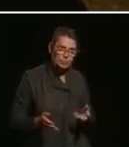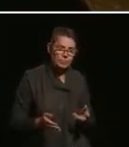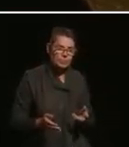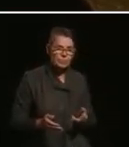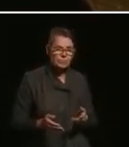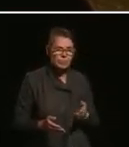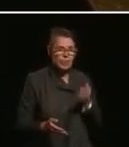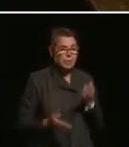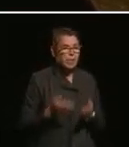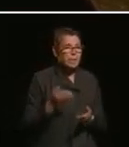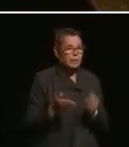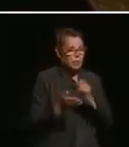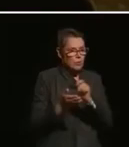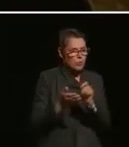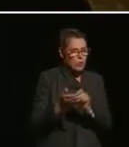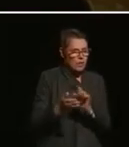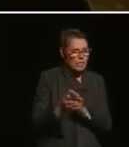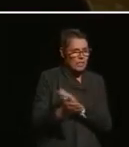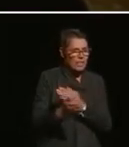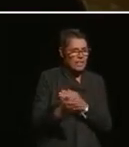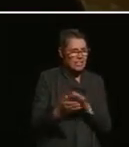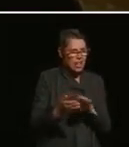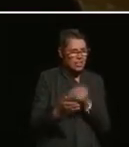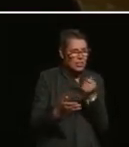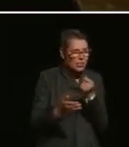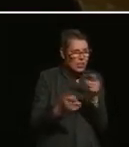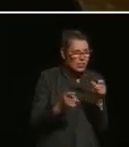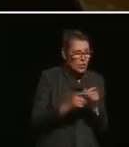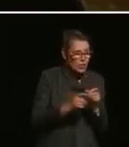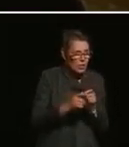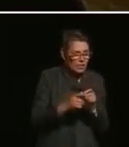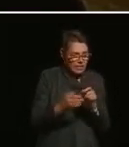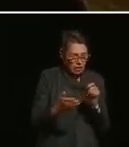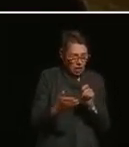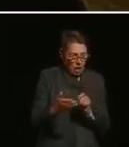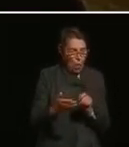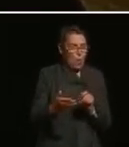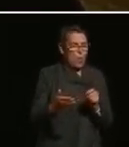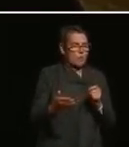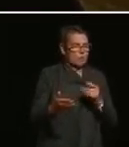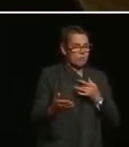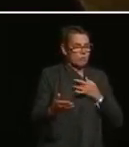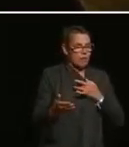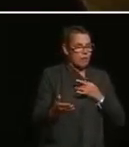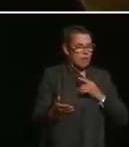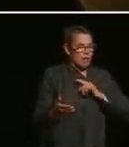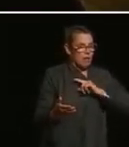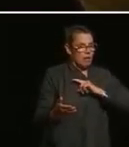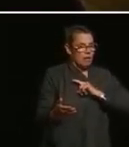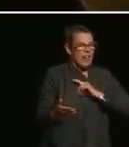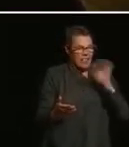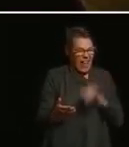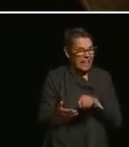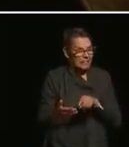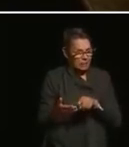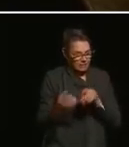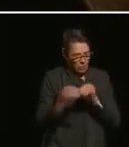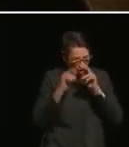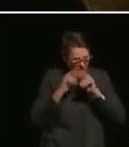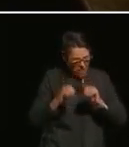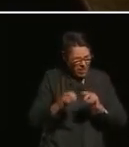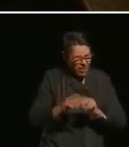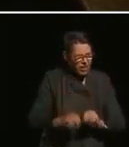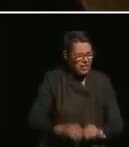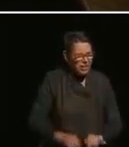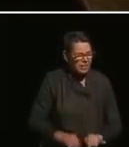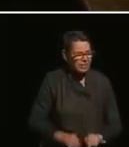that scare you, that's where you're supposed to go. Or somebody in business who unnerves you, that's where you're not